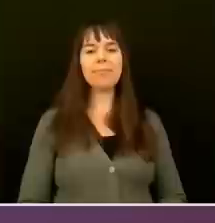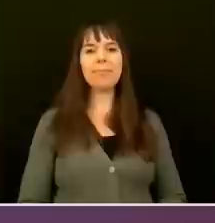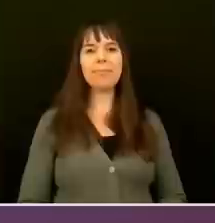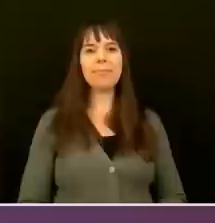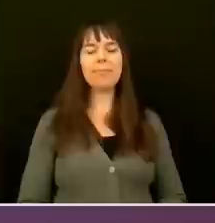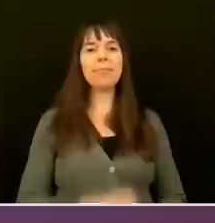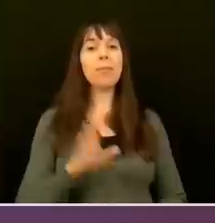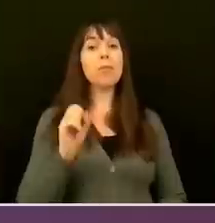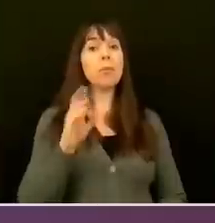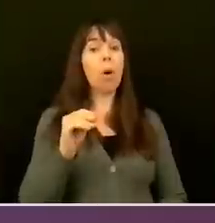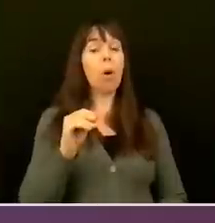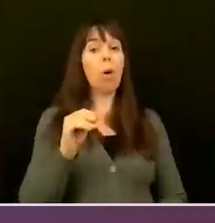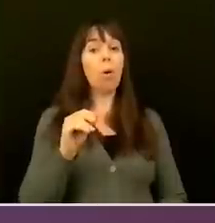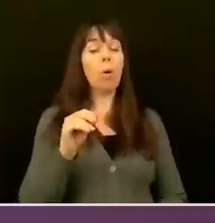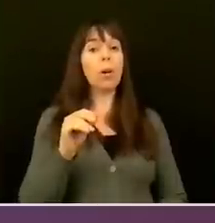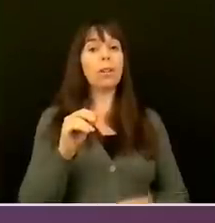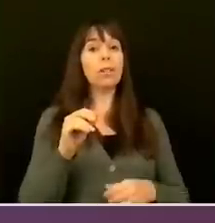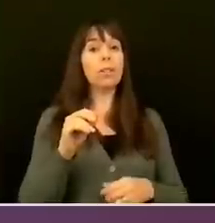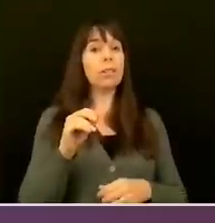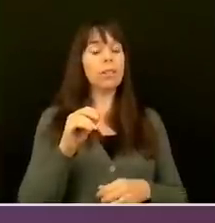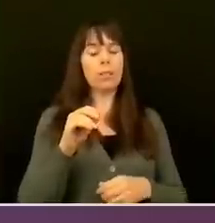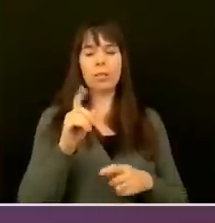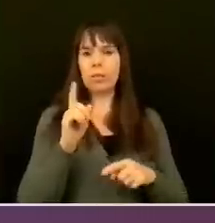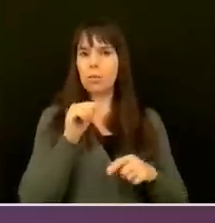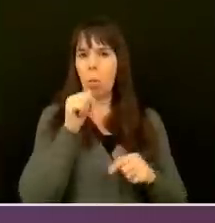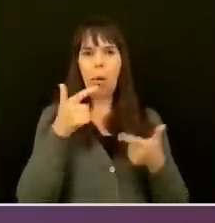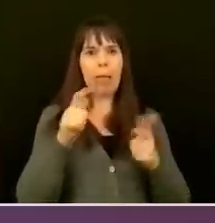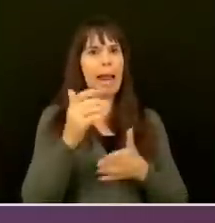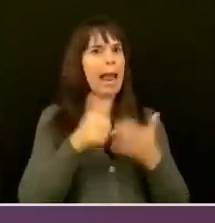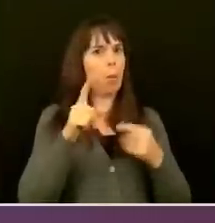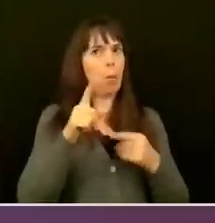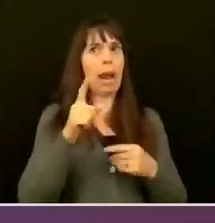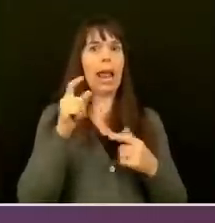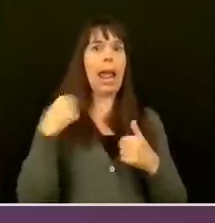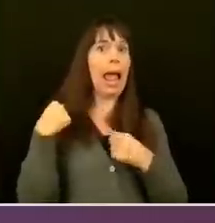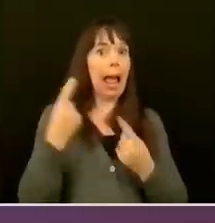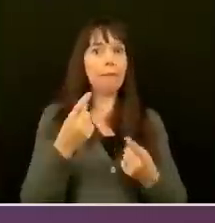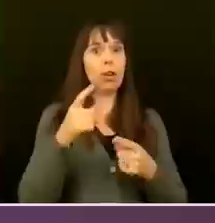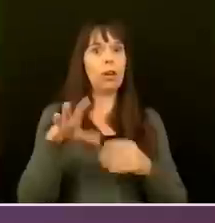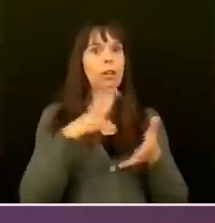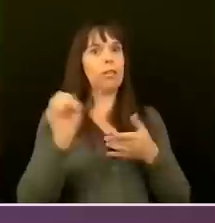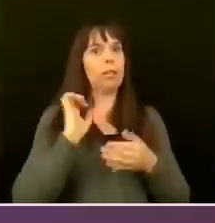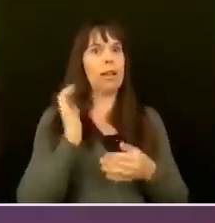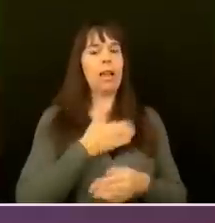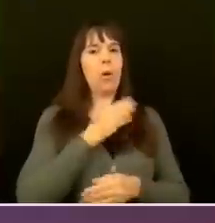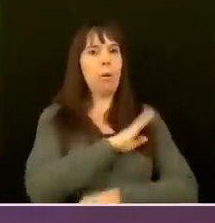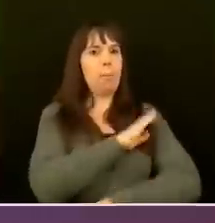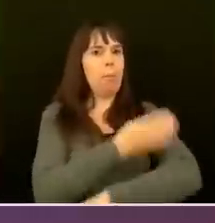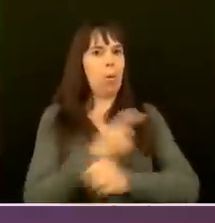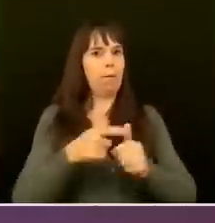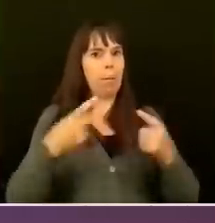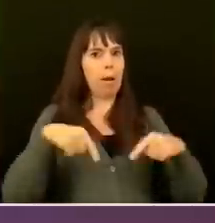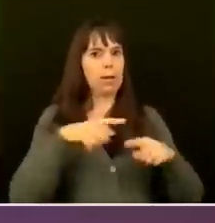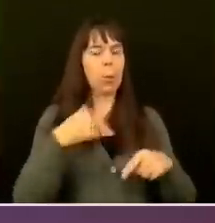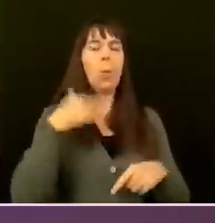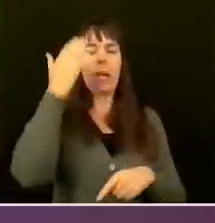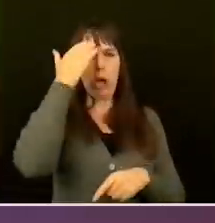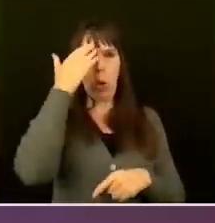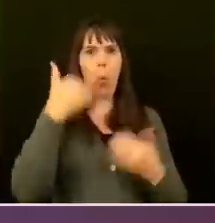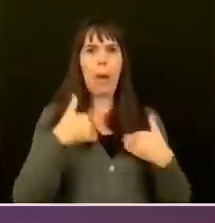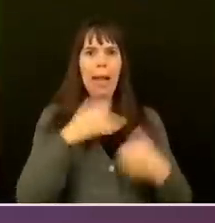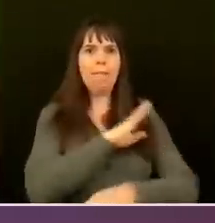So let us not let anybody ever take our power from us. We know our power.